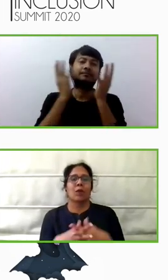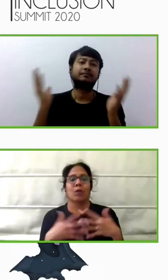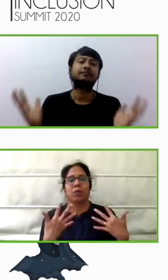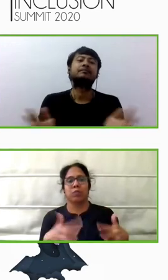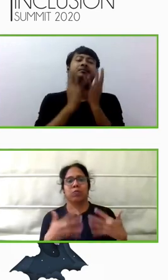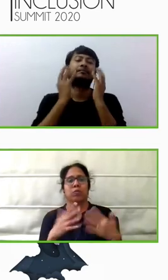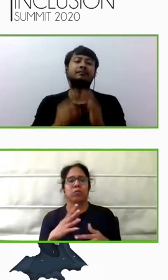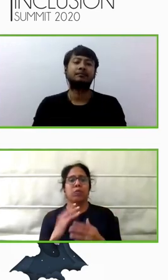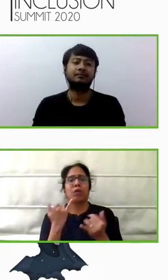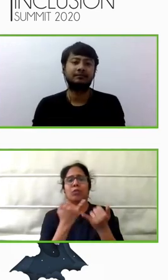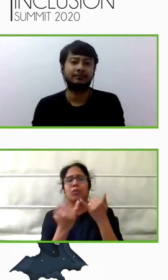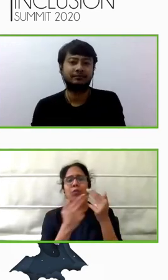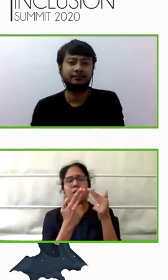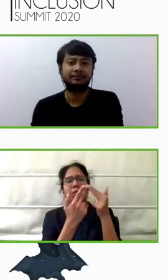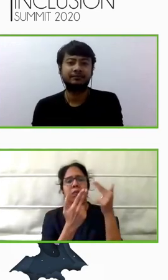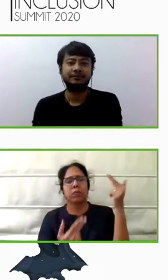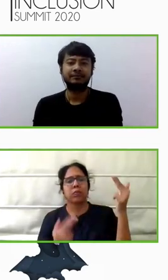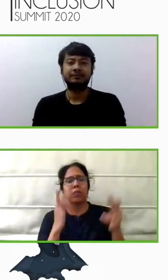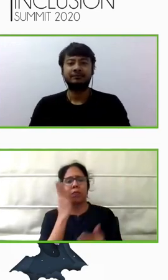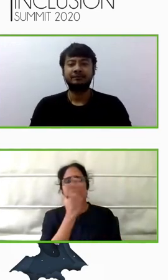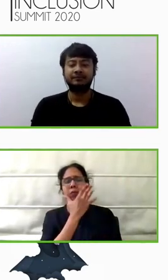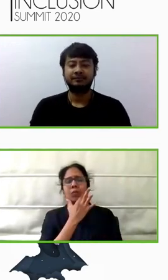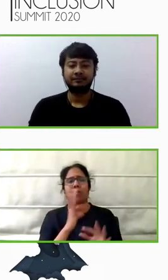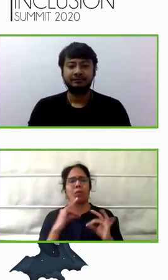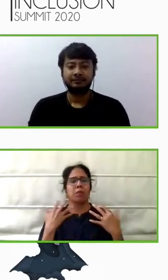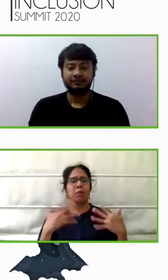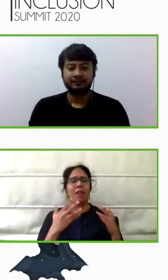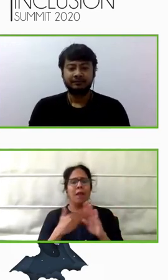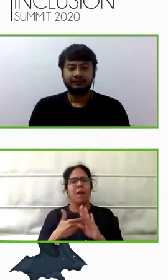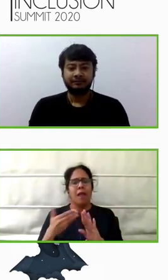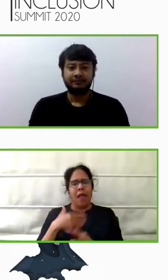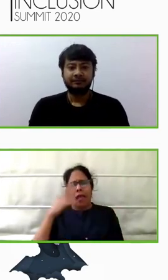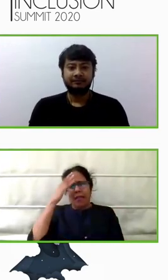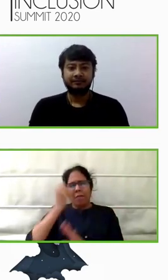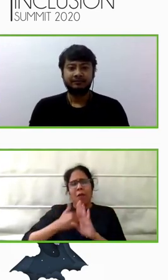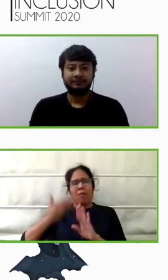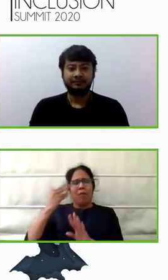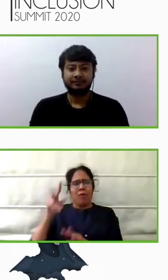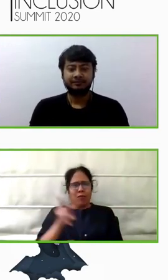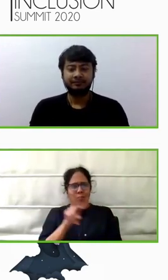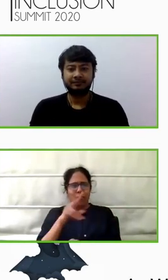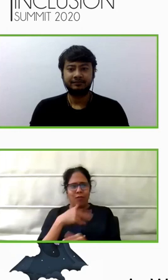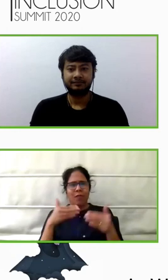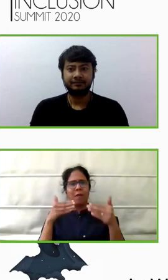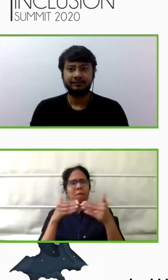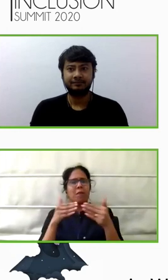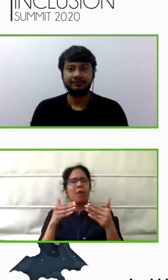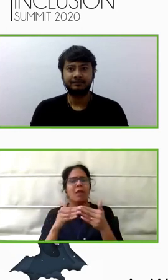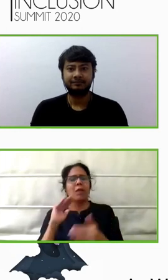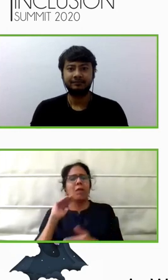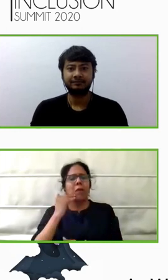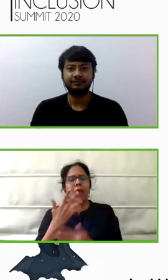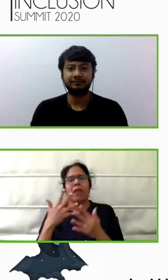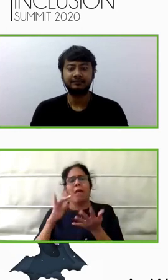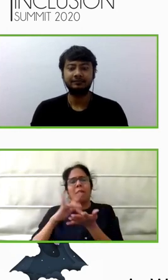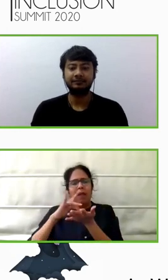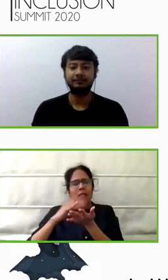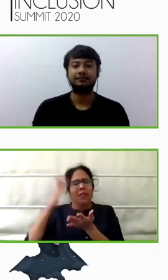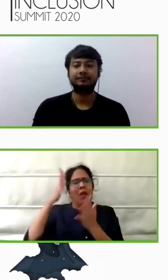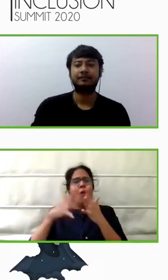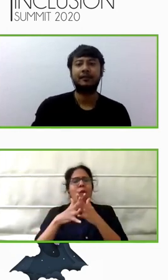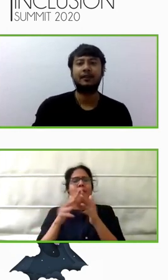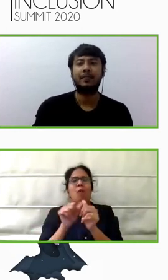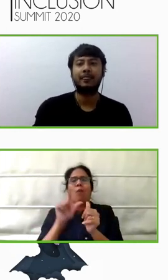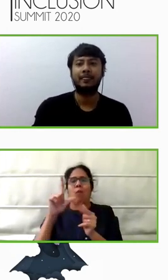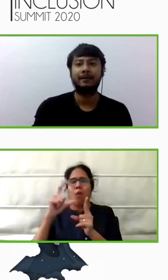What a beautiful story event. I mean, I remember meeting both of you in Waldorf. And one of the things I remember when